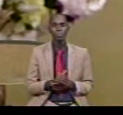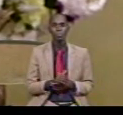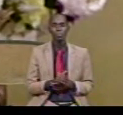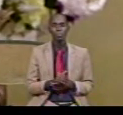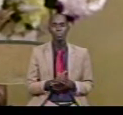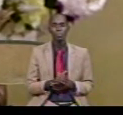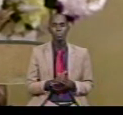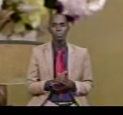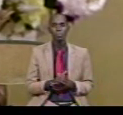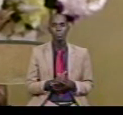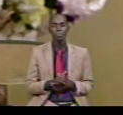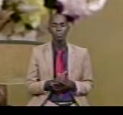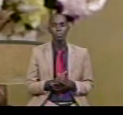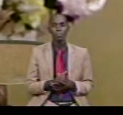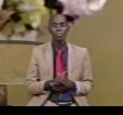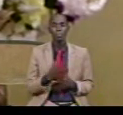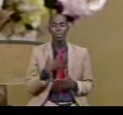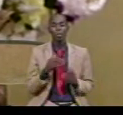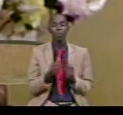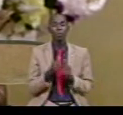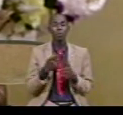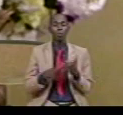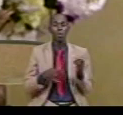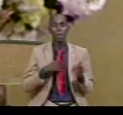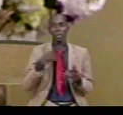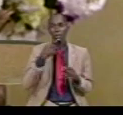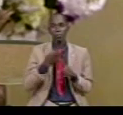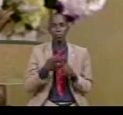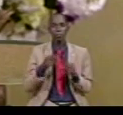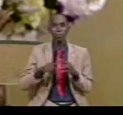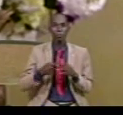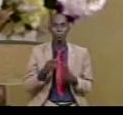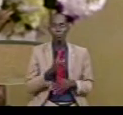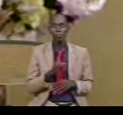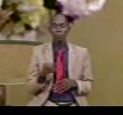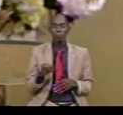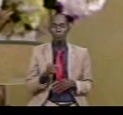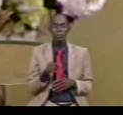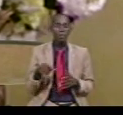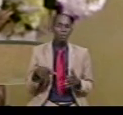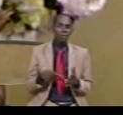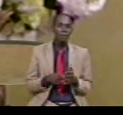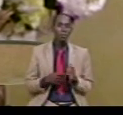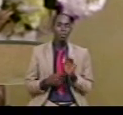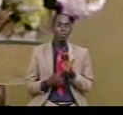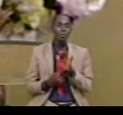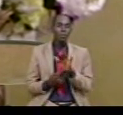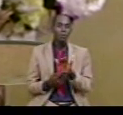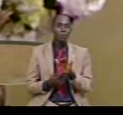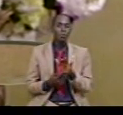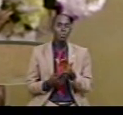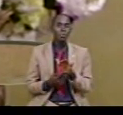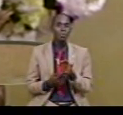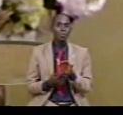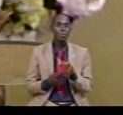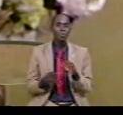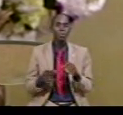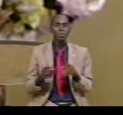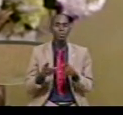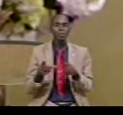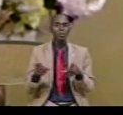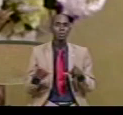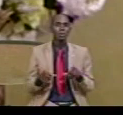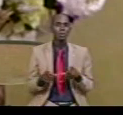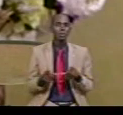And with what I said at the beginning, this being a single largest local church,